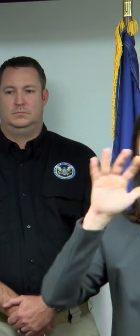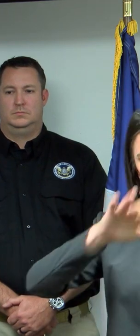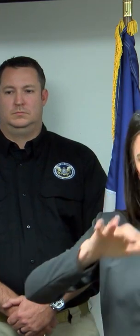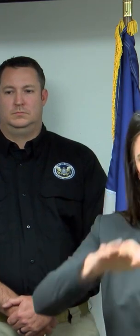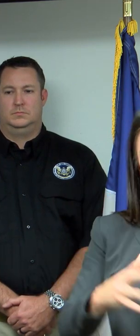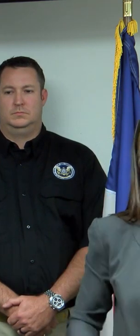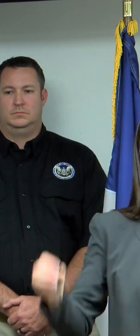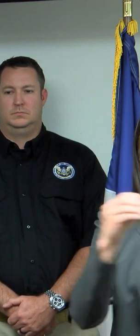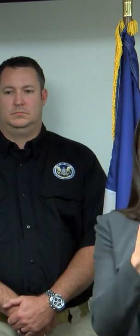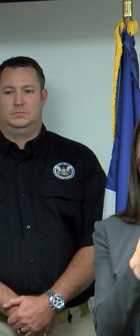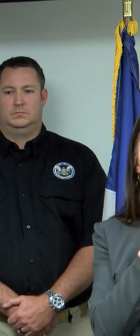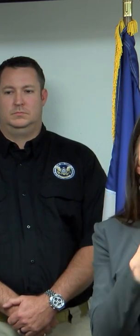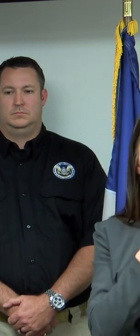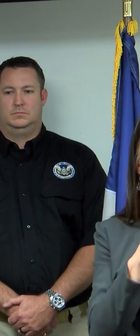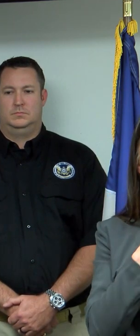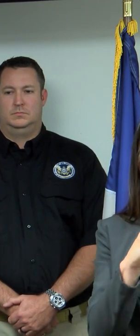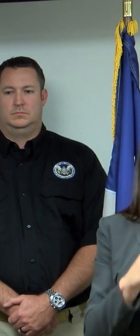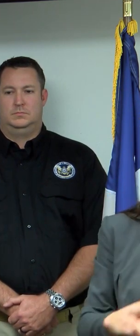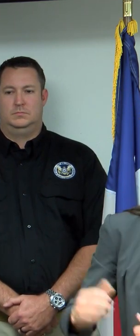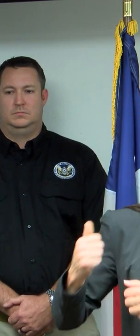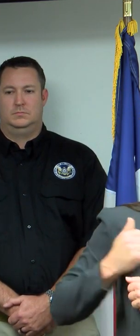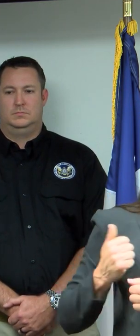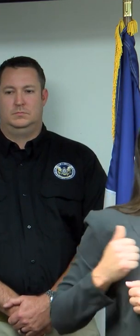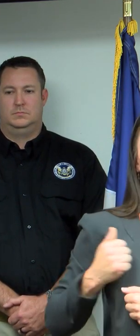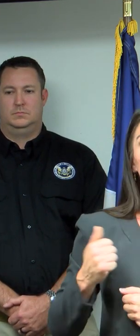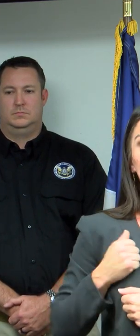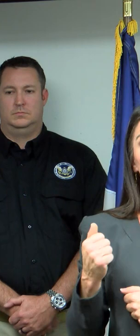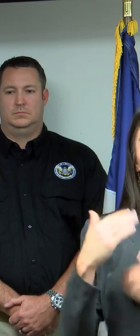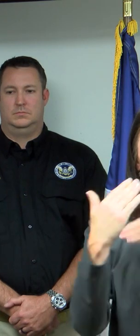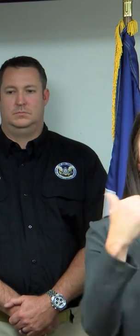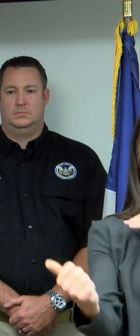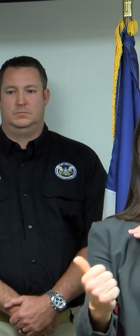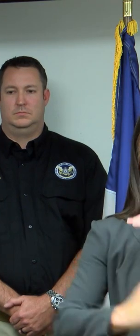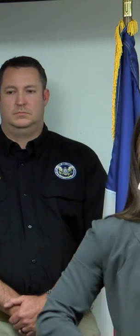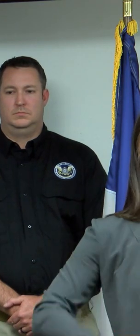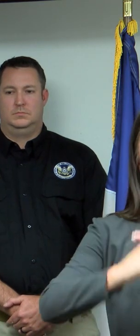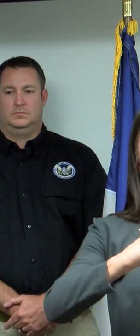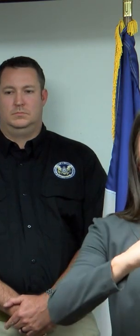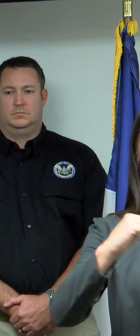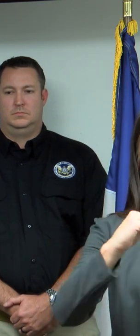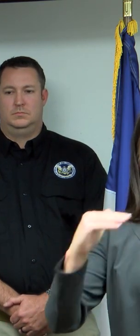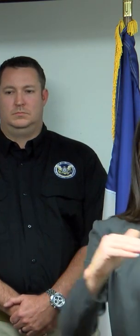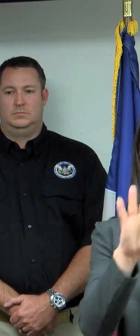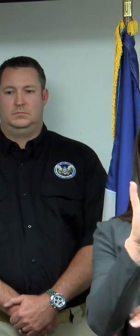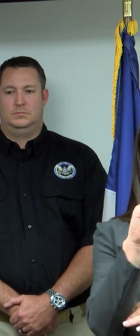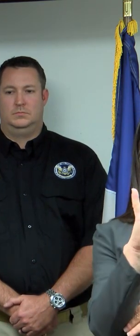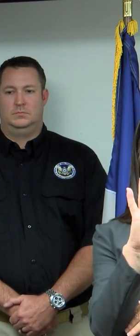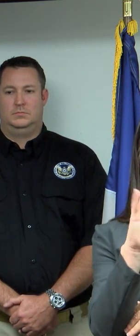Engineers forecast calls for peak elevation of approximately 90 feet above sea level